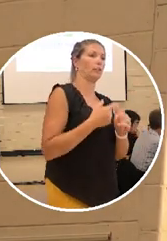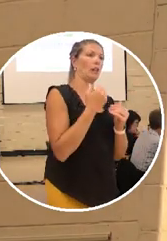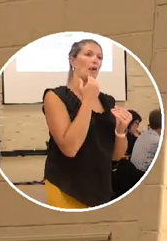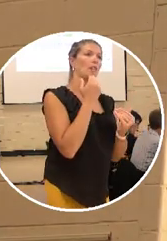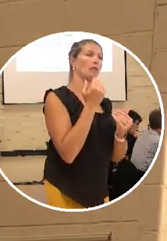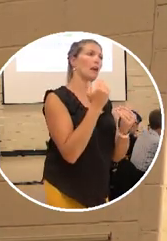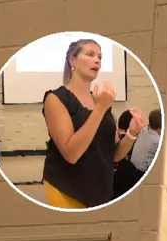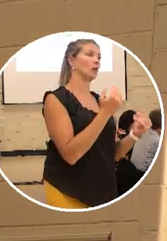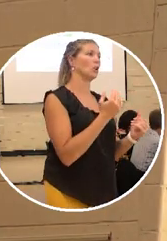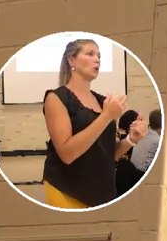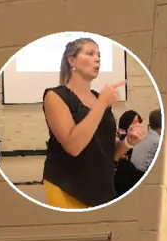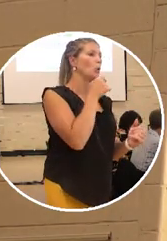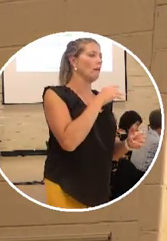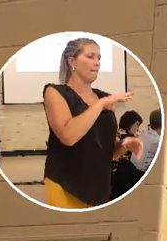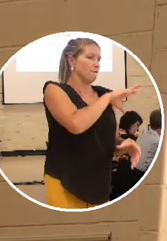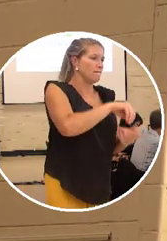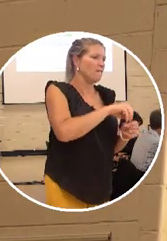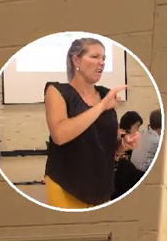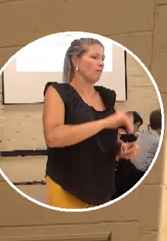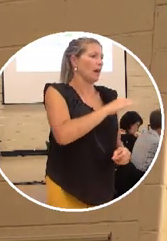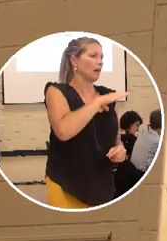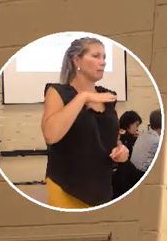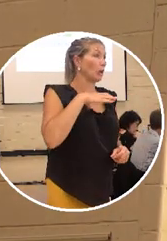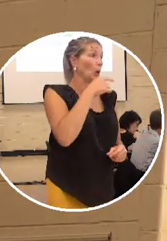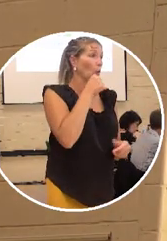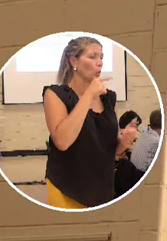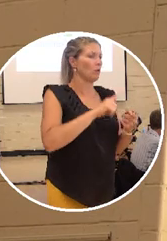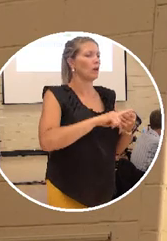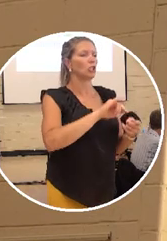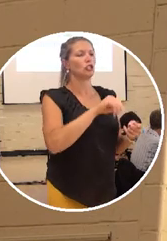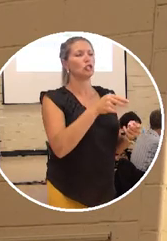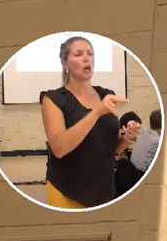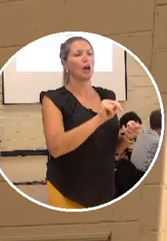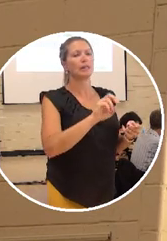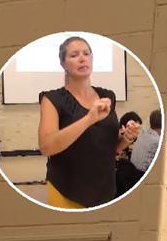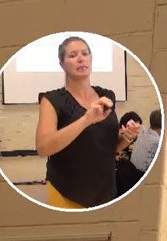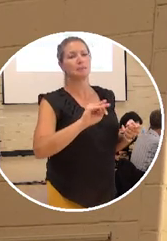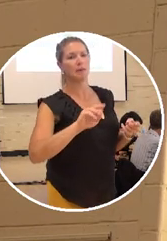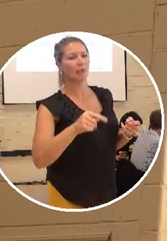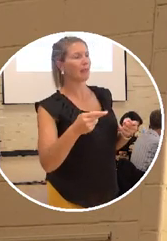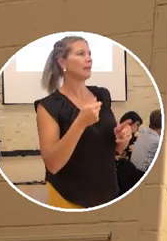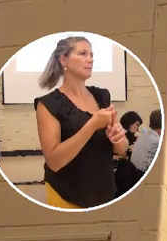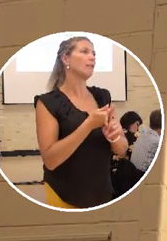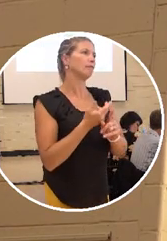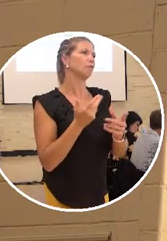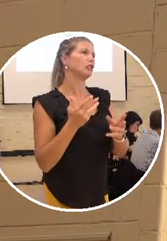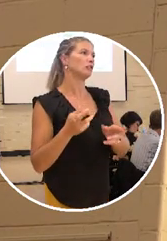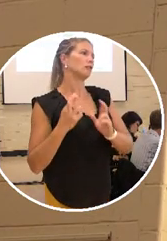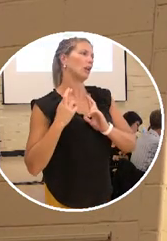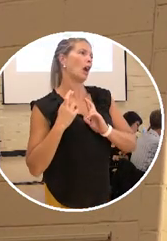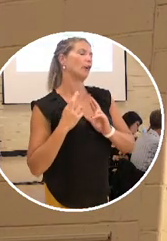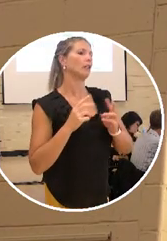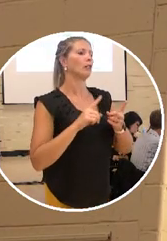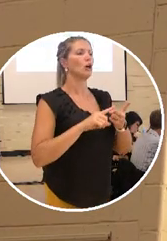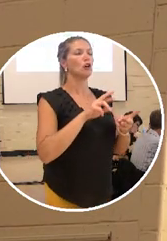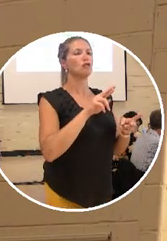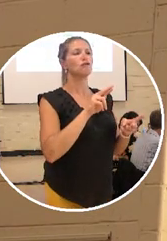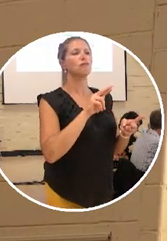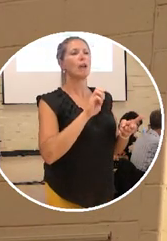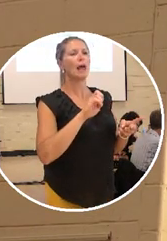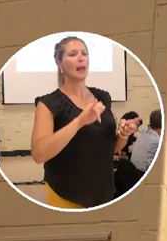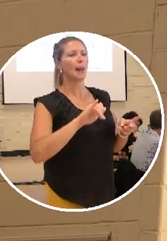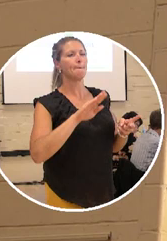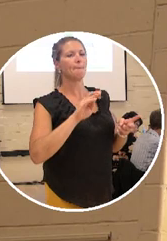who served on that committee. And they were John Smith, who's since retired from the board, Ray Bennett, Kevin